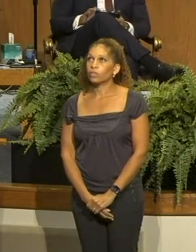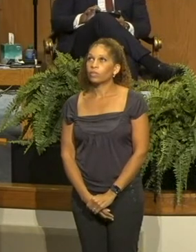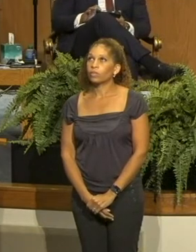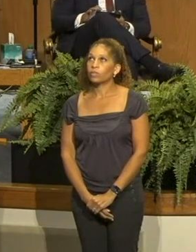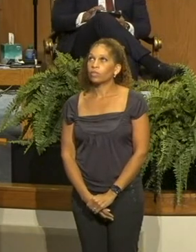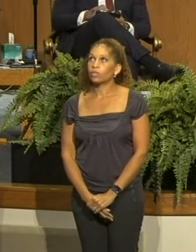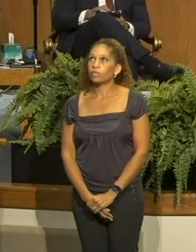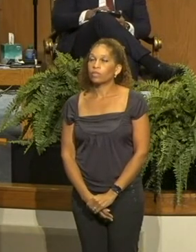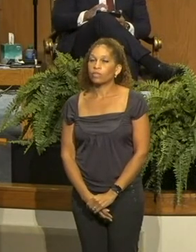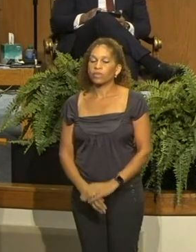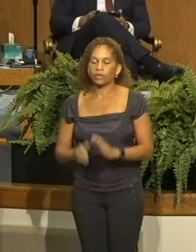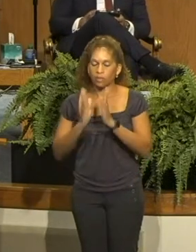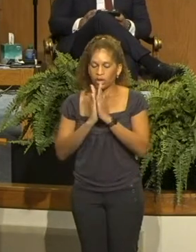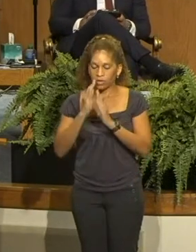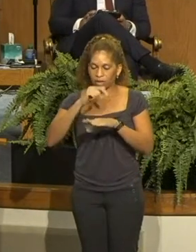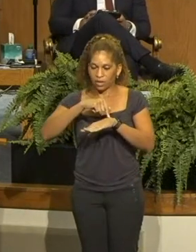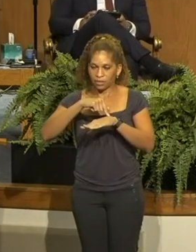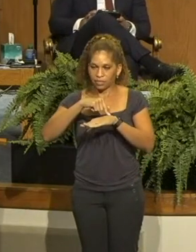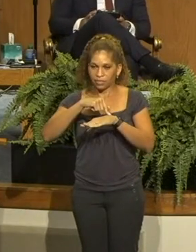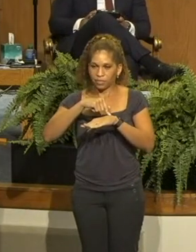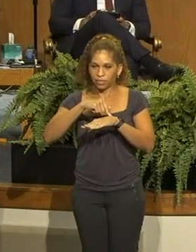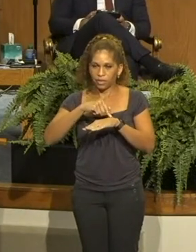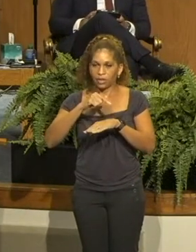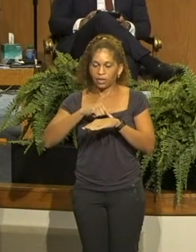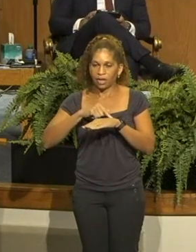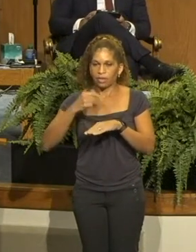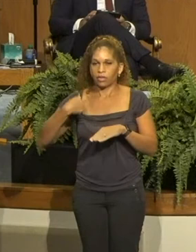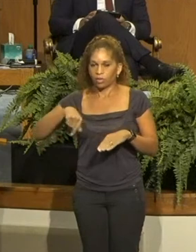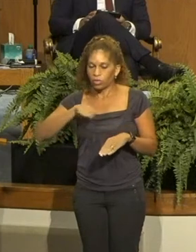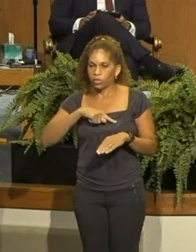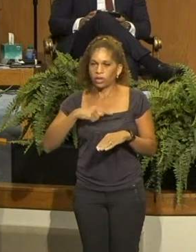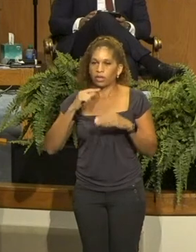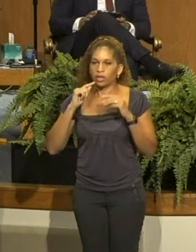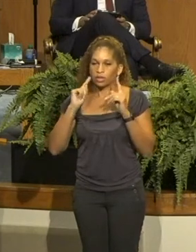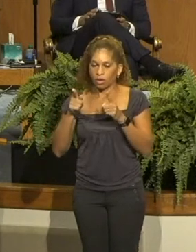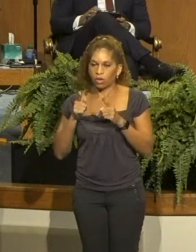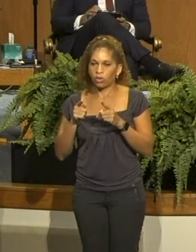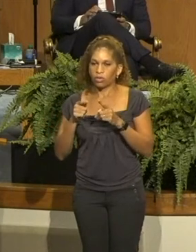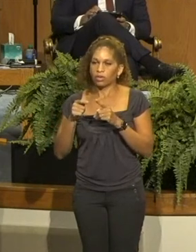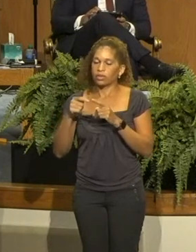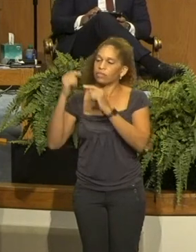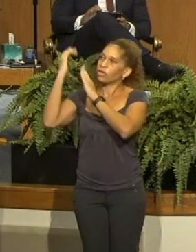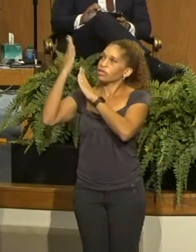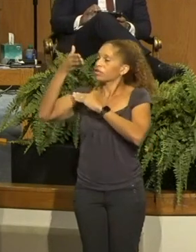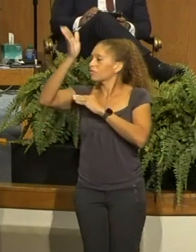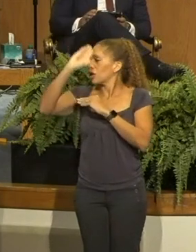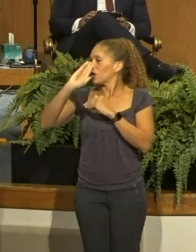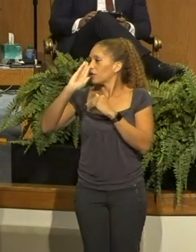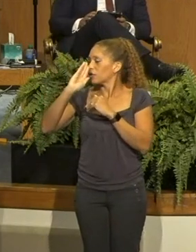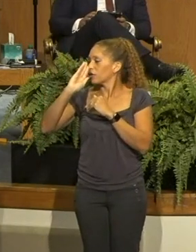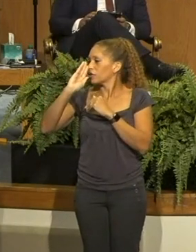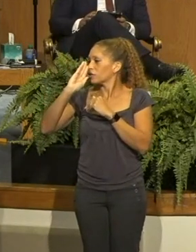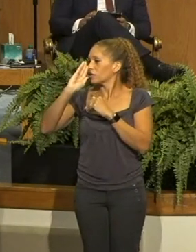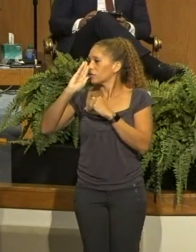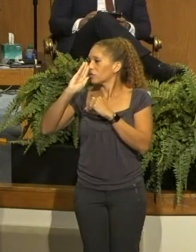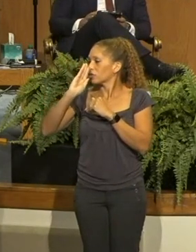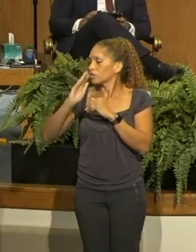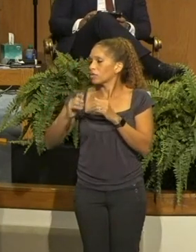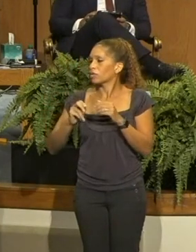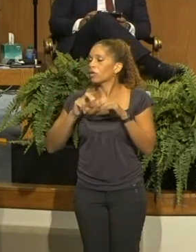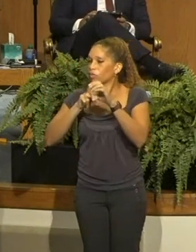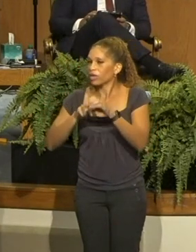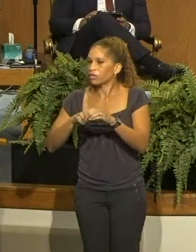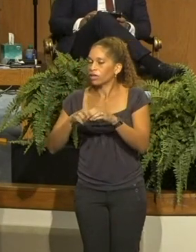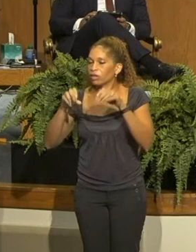I know it's prayer time. And it's time that we go before God and race to the throne of